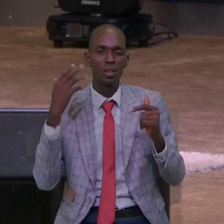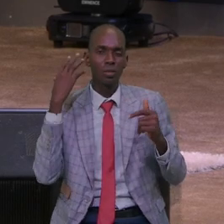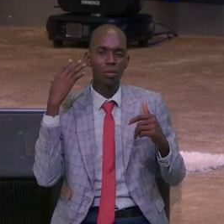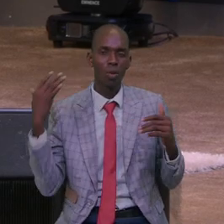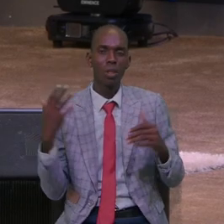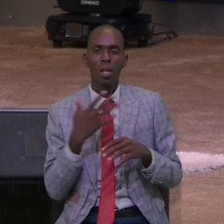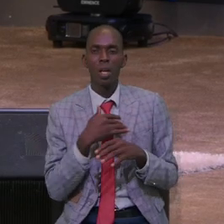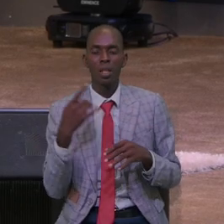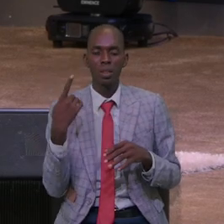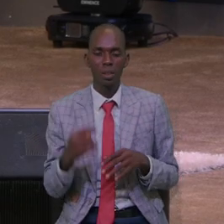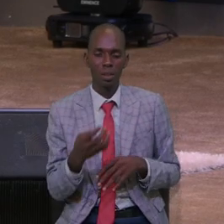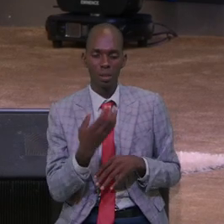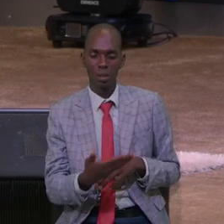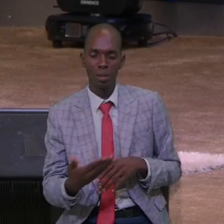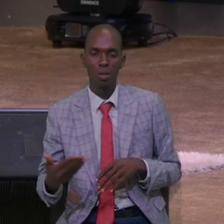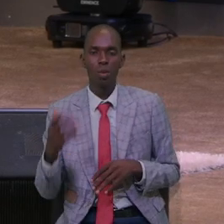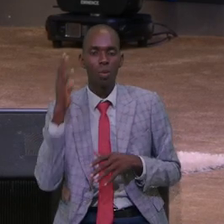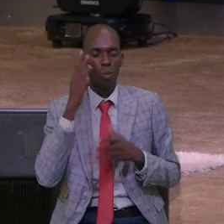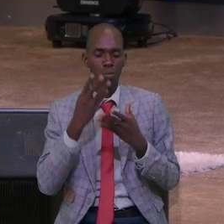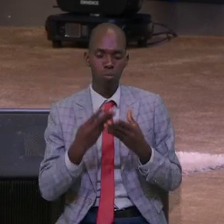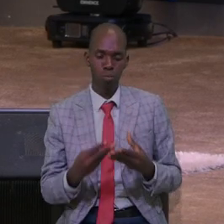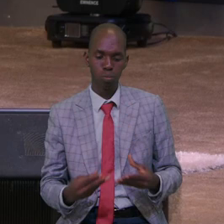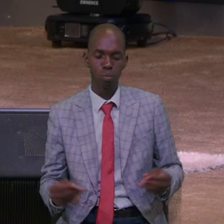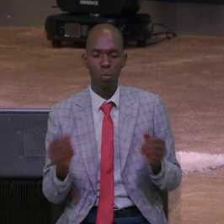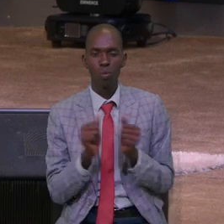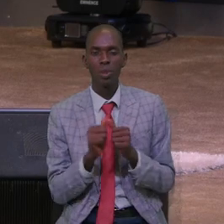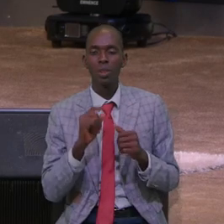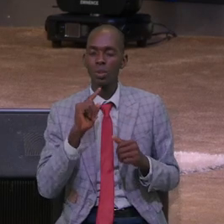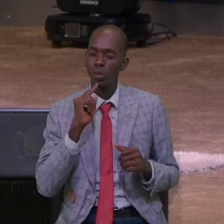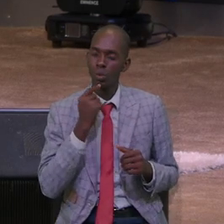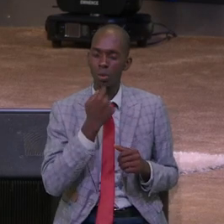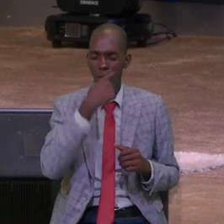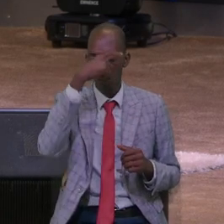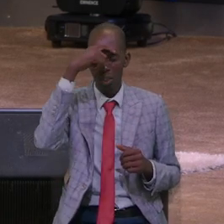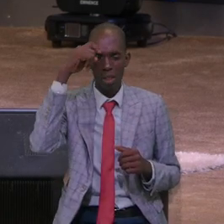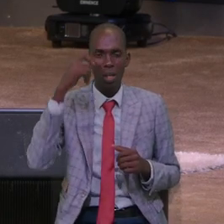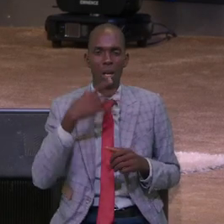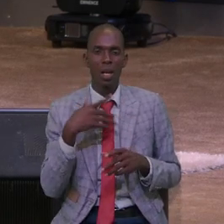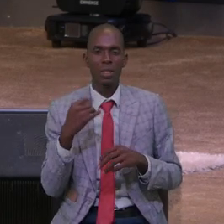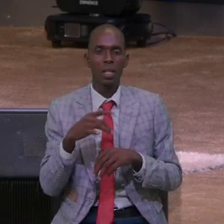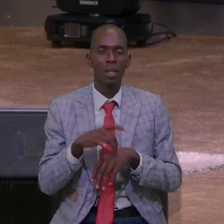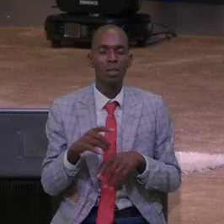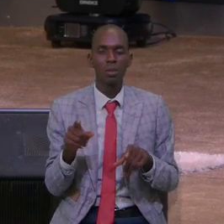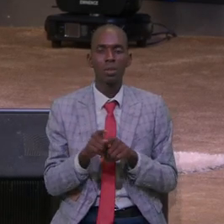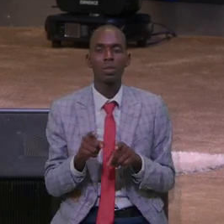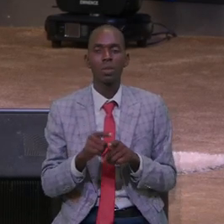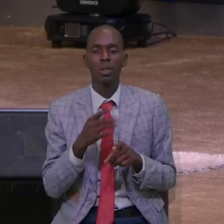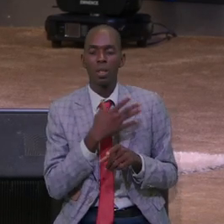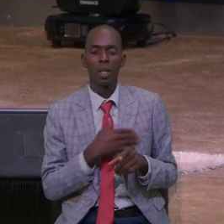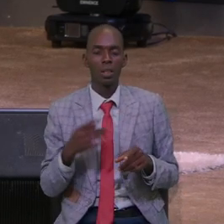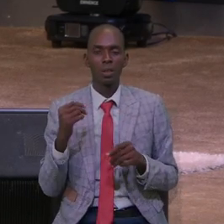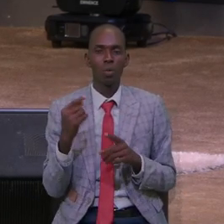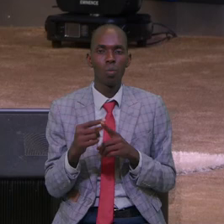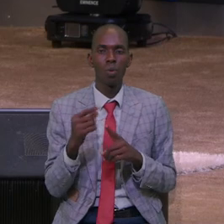shall melt with fervent heat, and the earth also, and the works that are